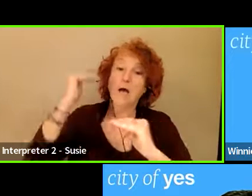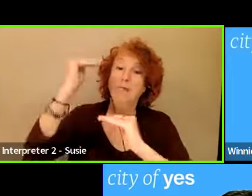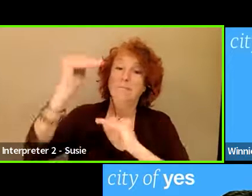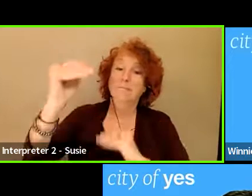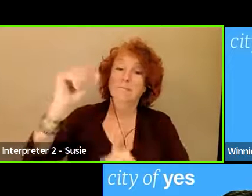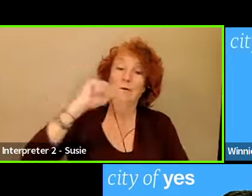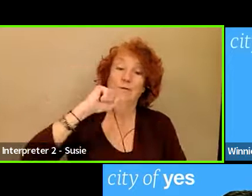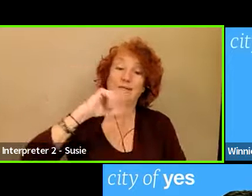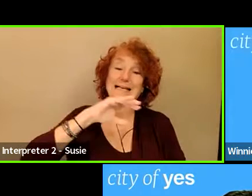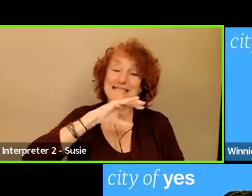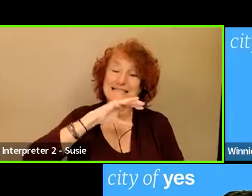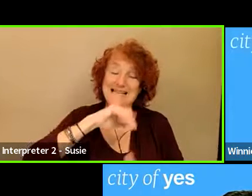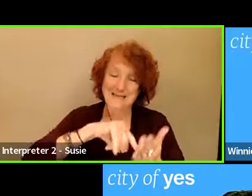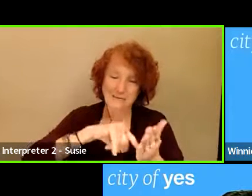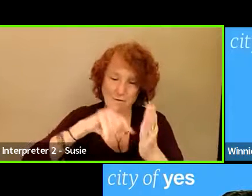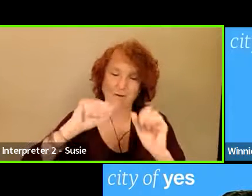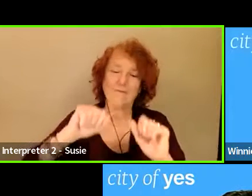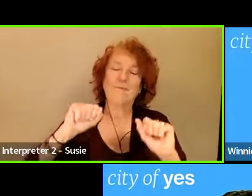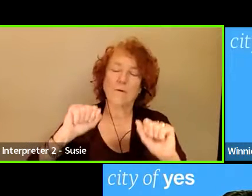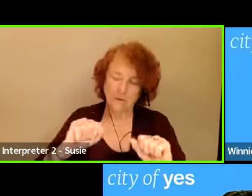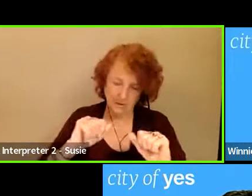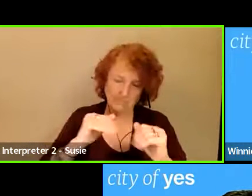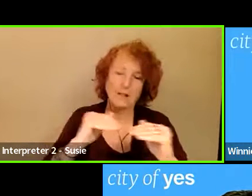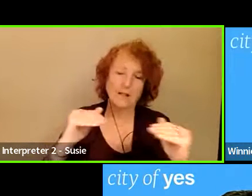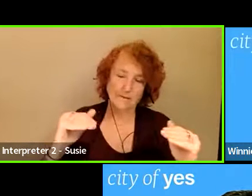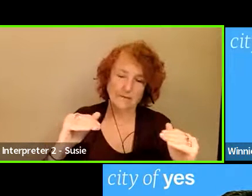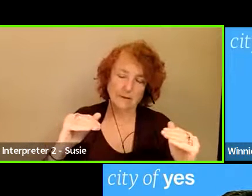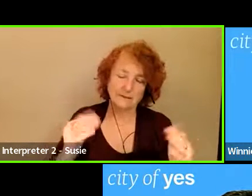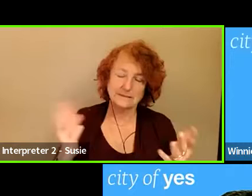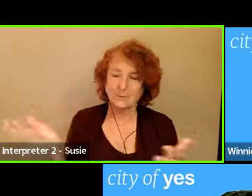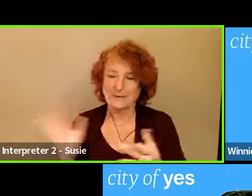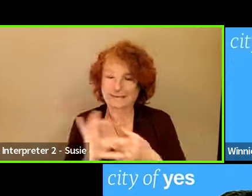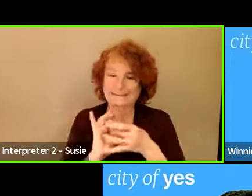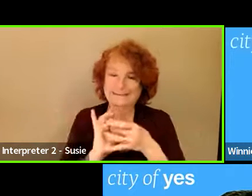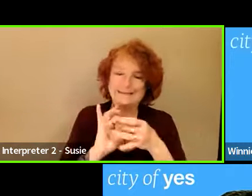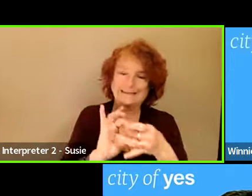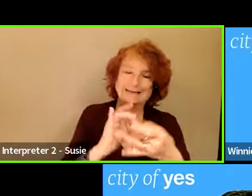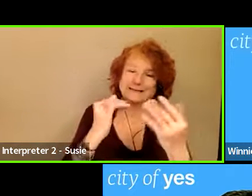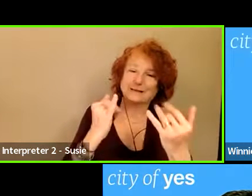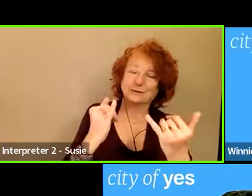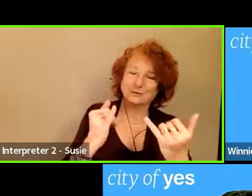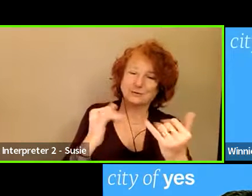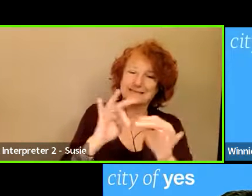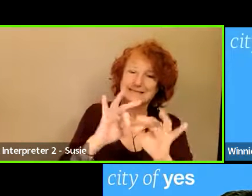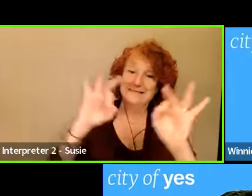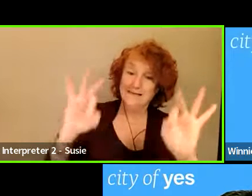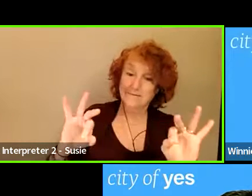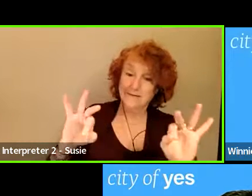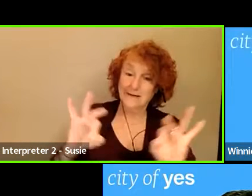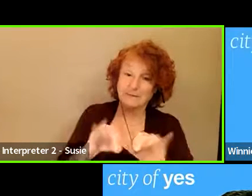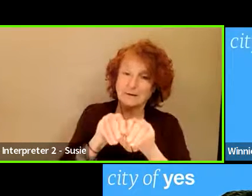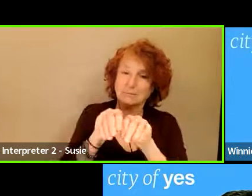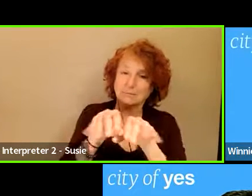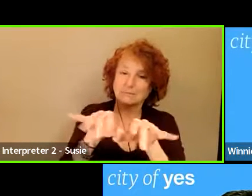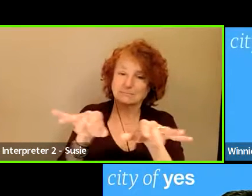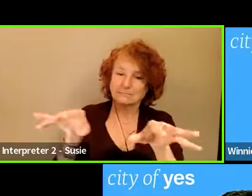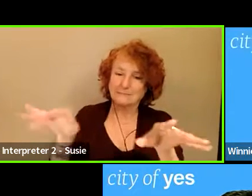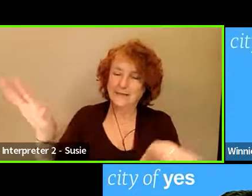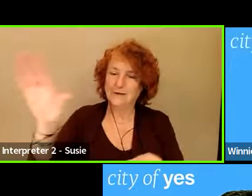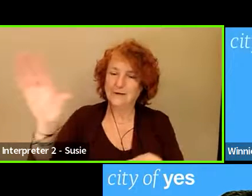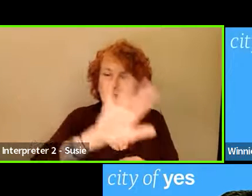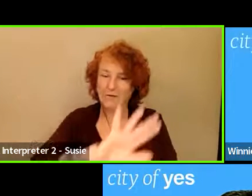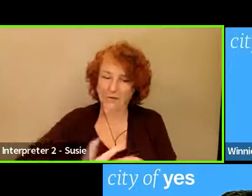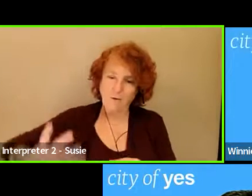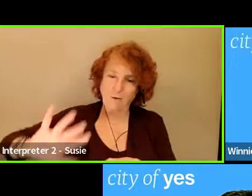by piggybacking on the existing zoning framework, we can expand across the entire geography at